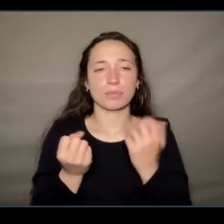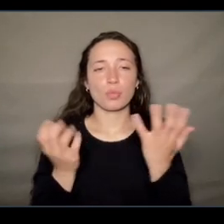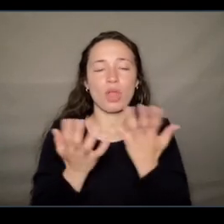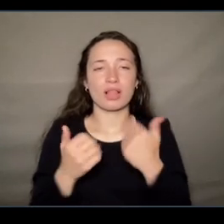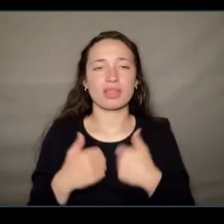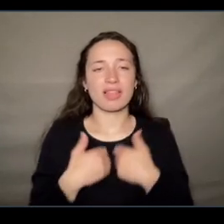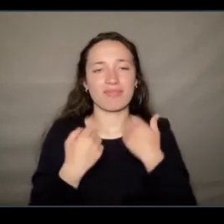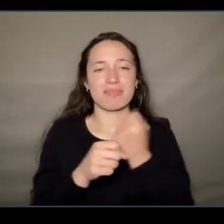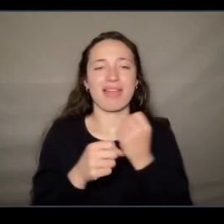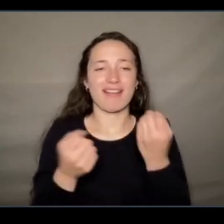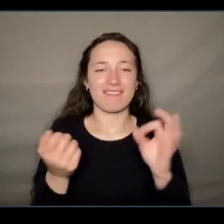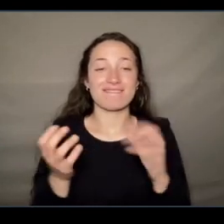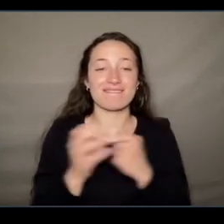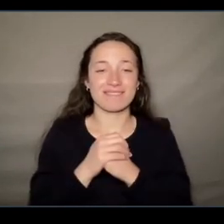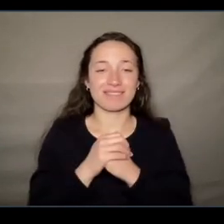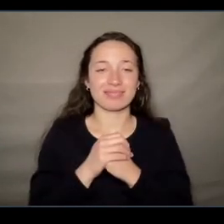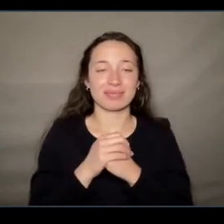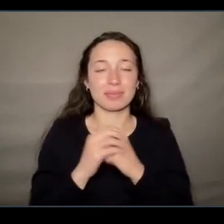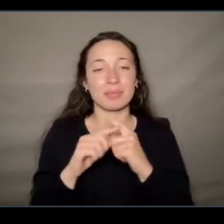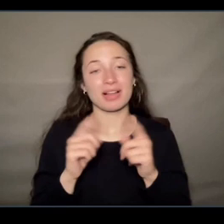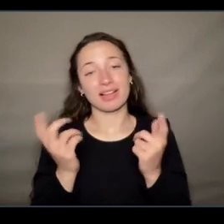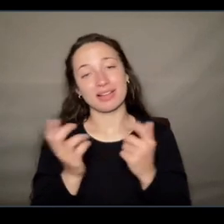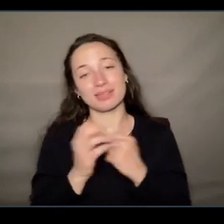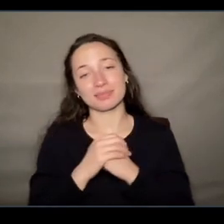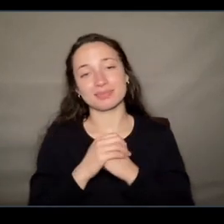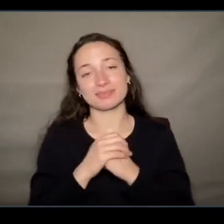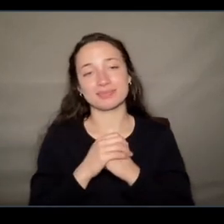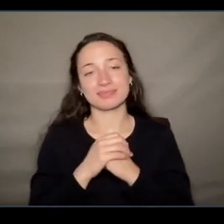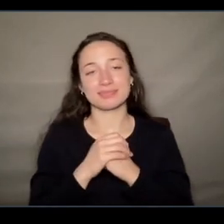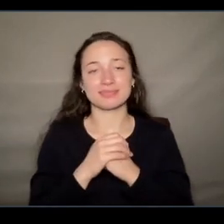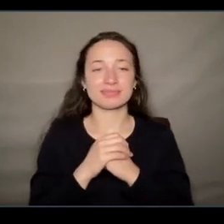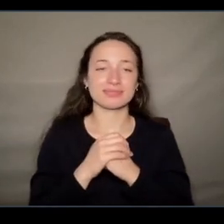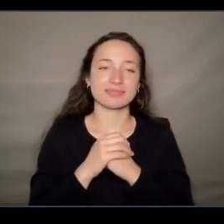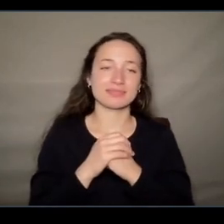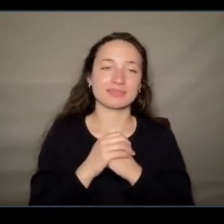life is made of.